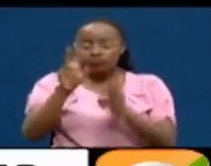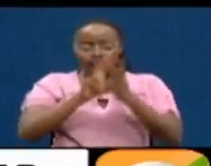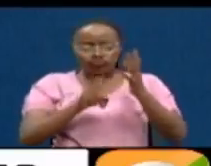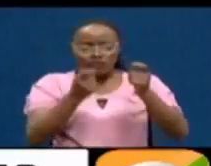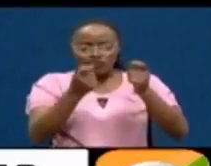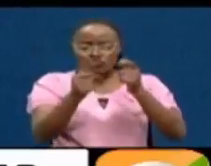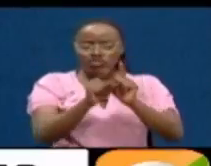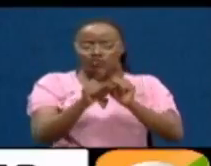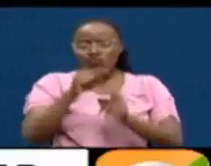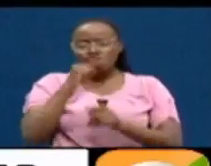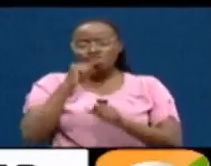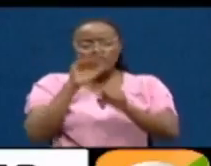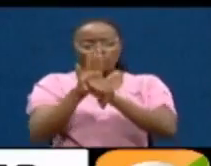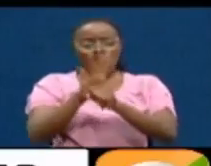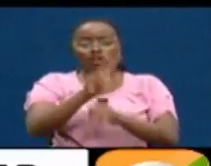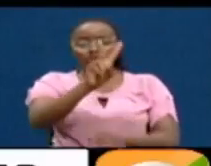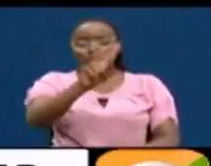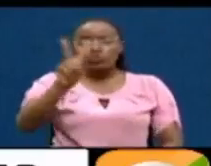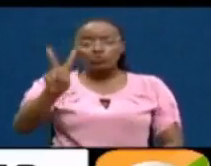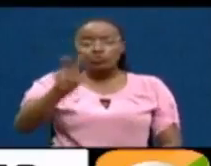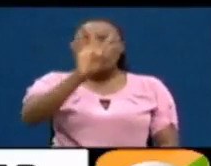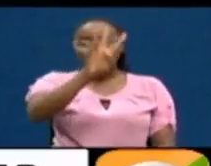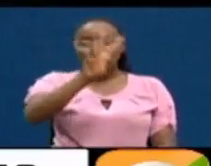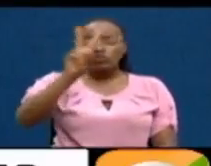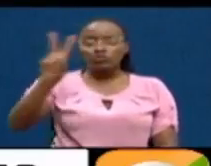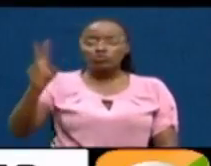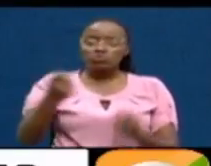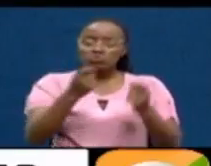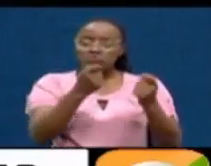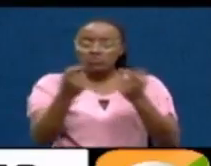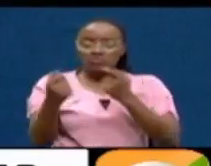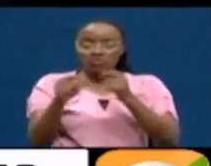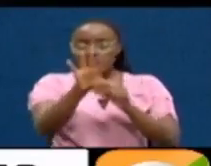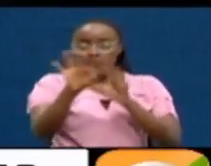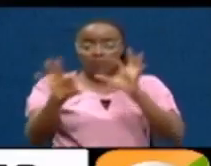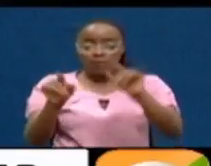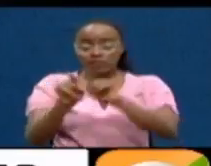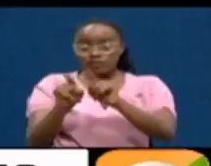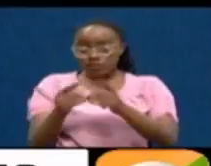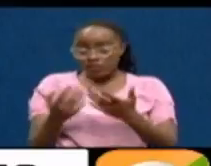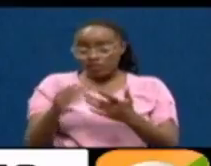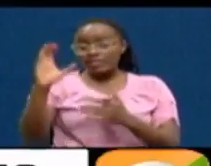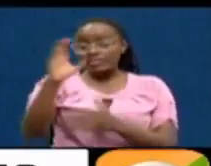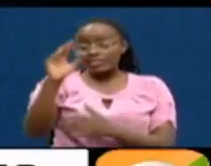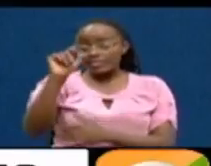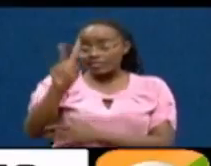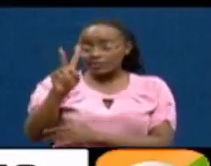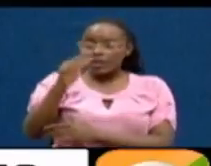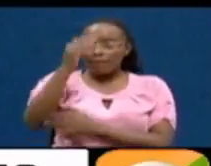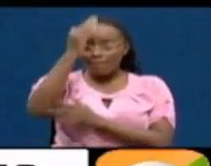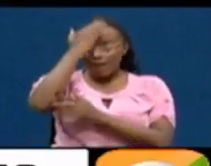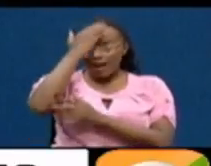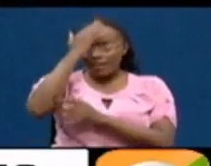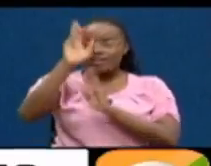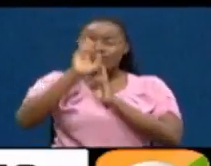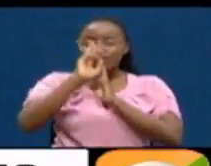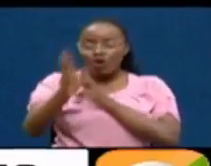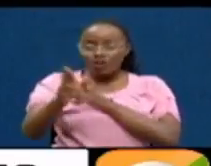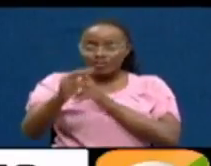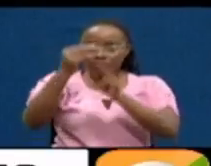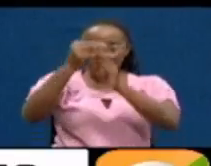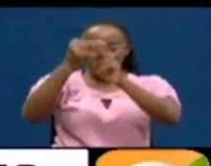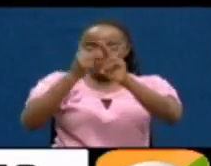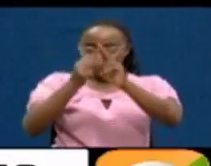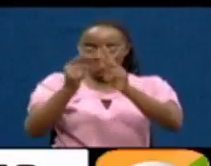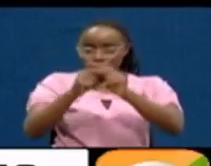quite a number of them. There's so many. 22422. We'll try and sample a few of them at Trevor Mbidi at Citizen TV Kenya. Hashtag Monday Report. Let's start with you over